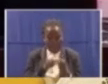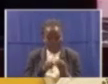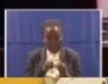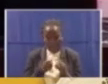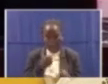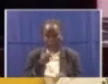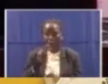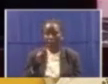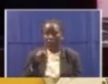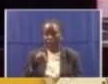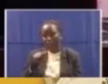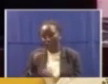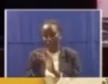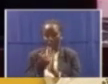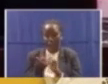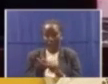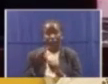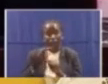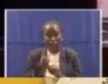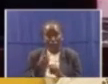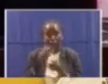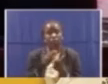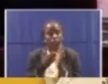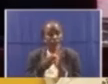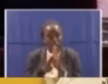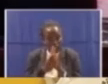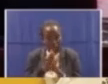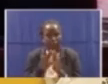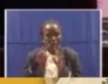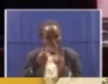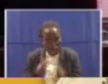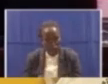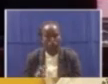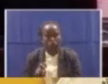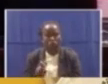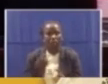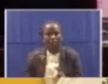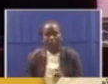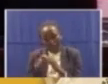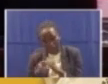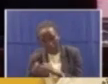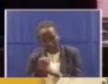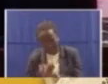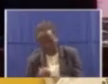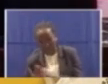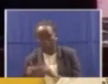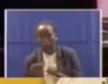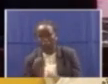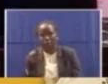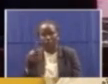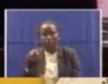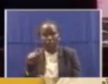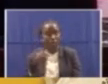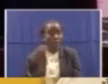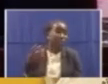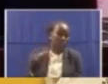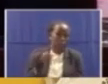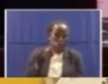the NPA Act to establish the investigating directorate as an independent agency in the NPA. Minister, we need